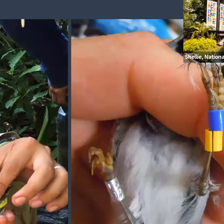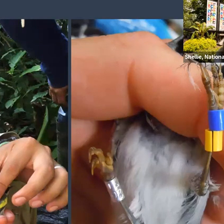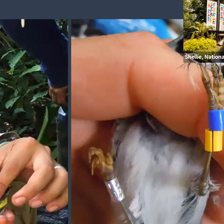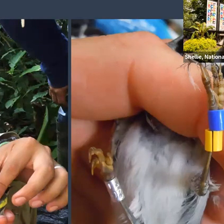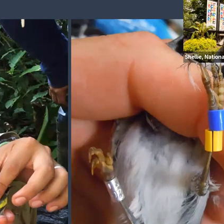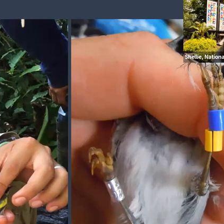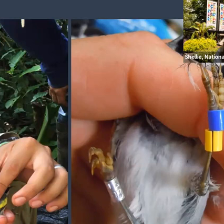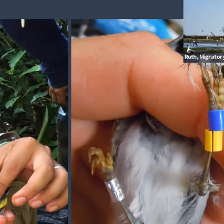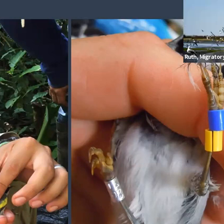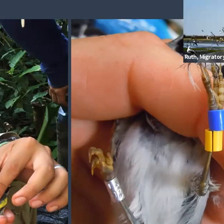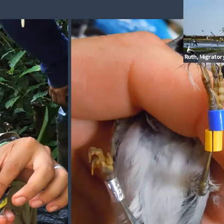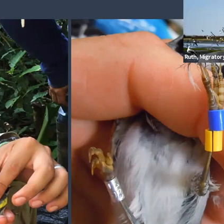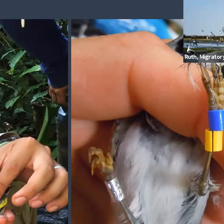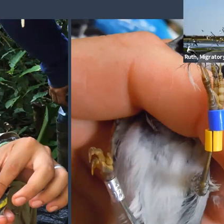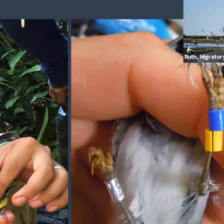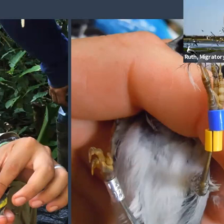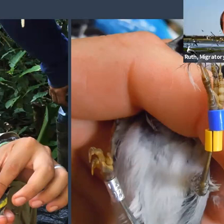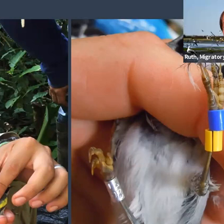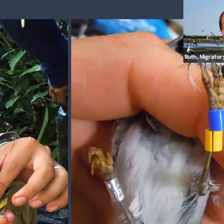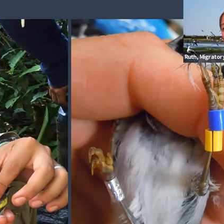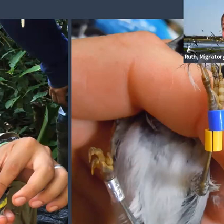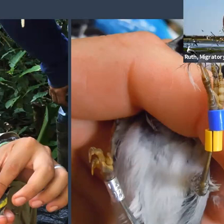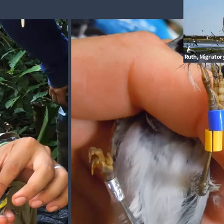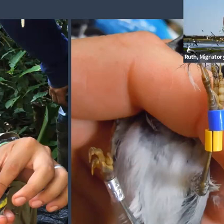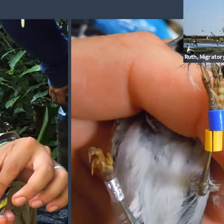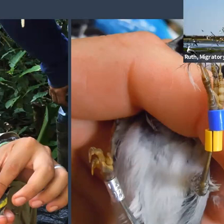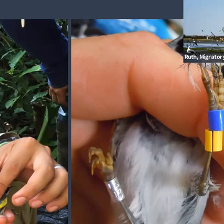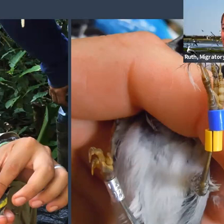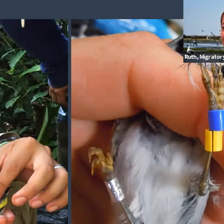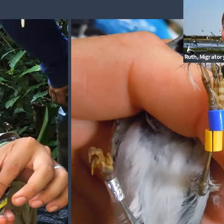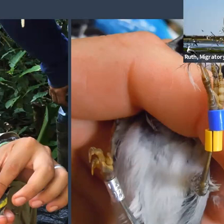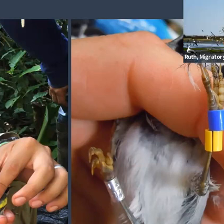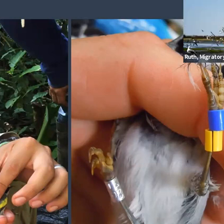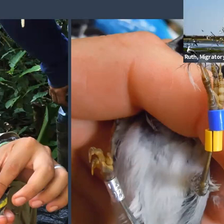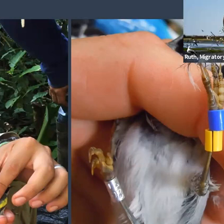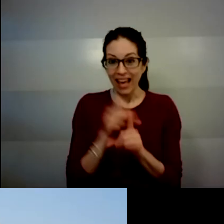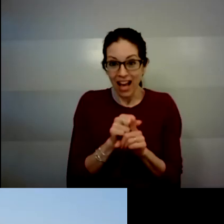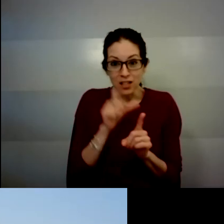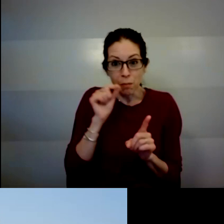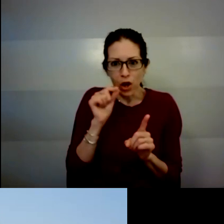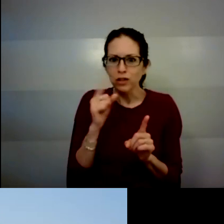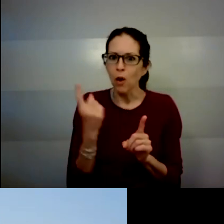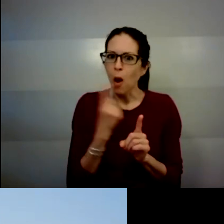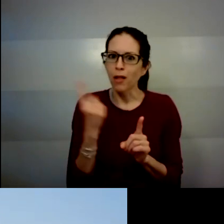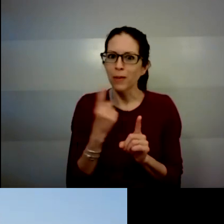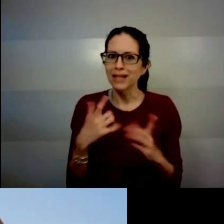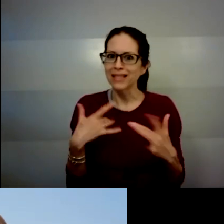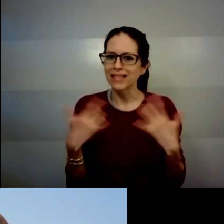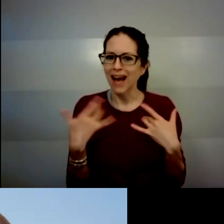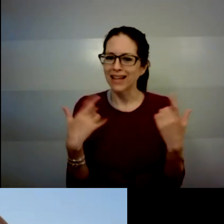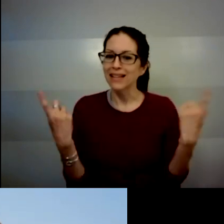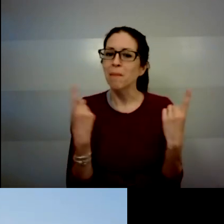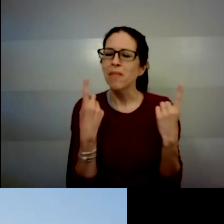to share? Sure. Yeah. So catching birds is always an adventure. Something always